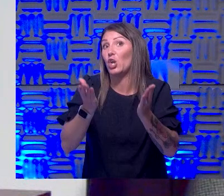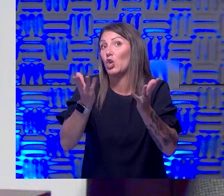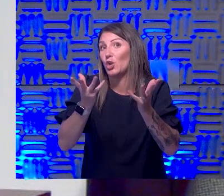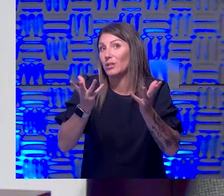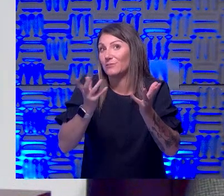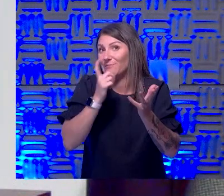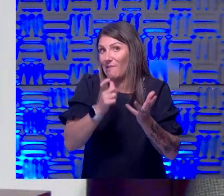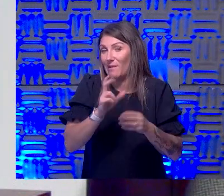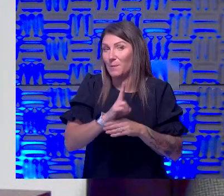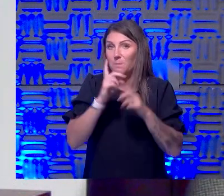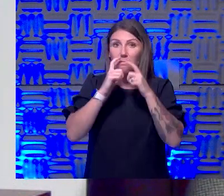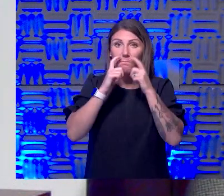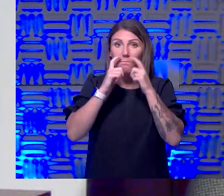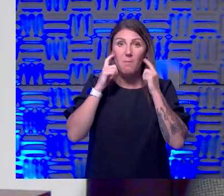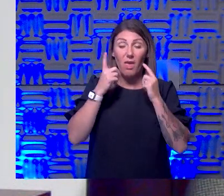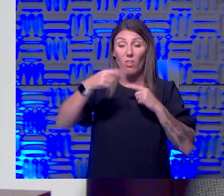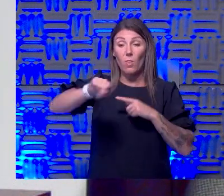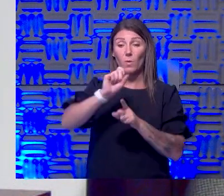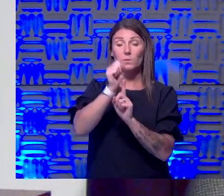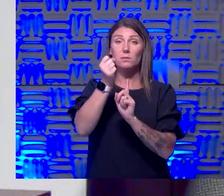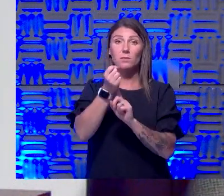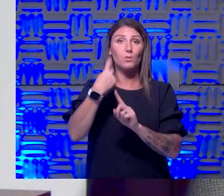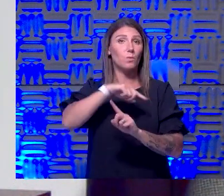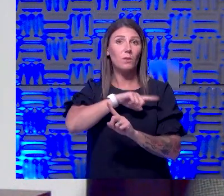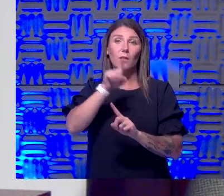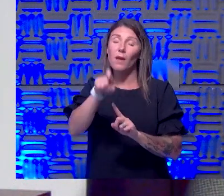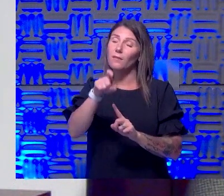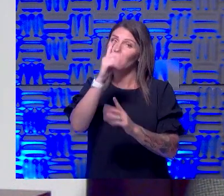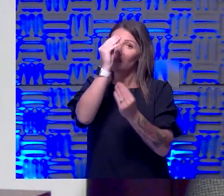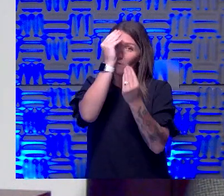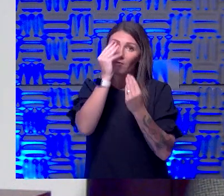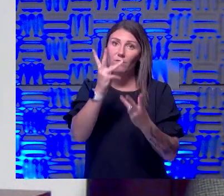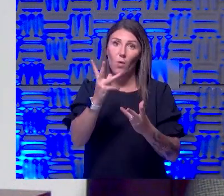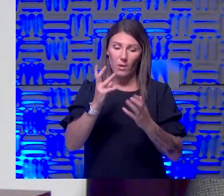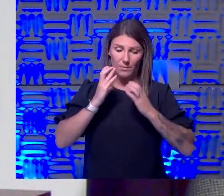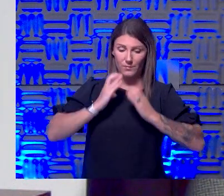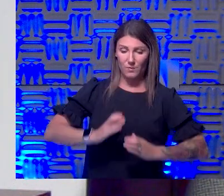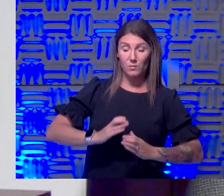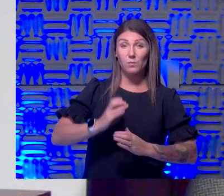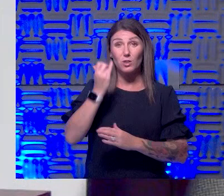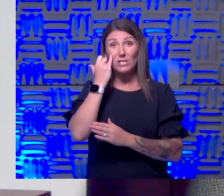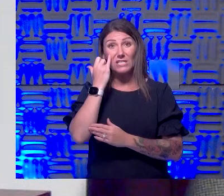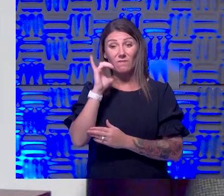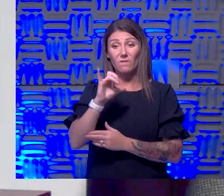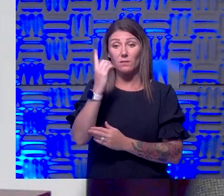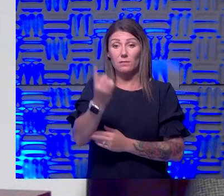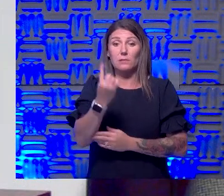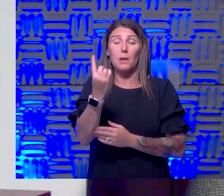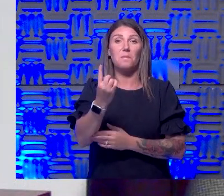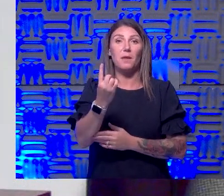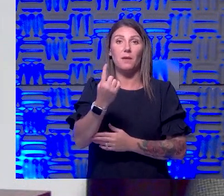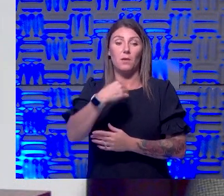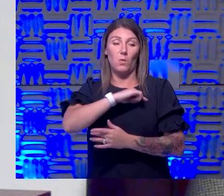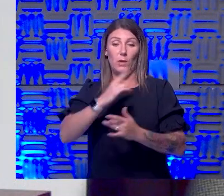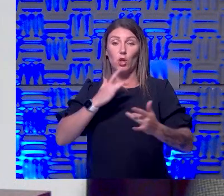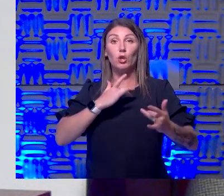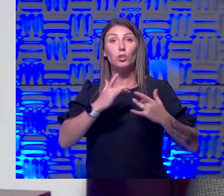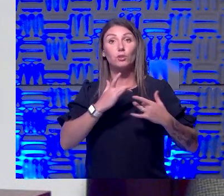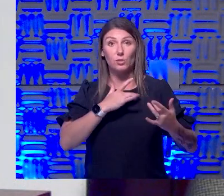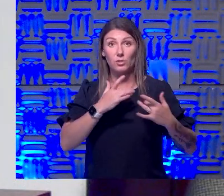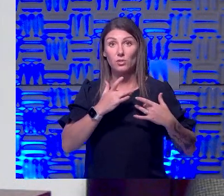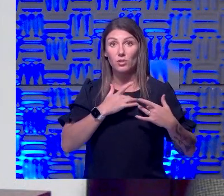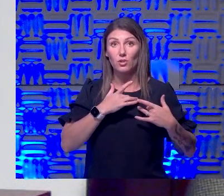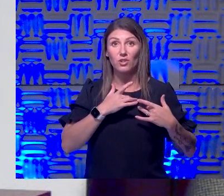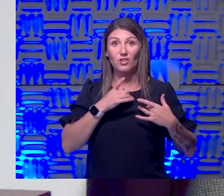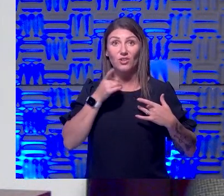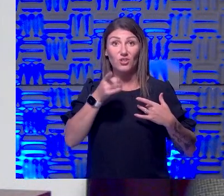think in those instances, we have to be informed as consumers if that is something that is concerning to us. You walk